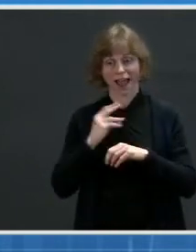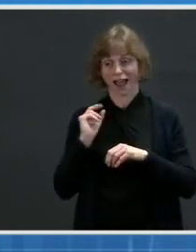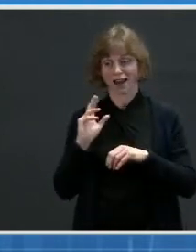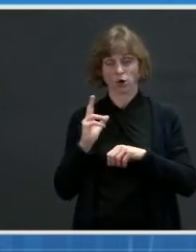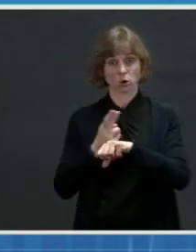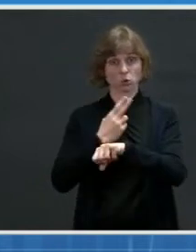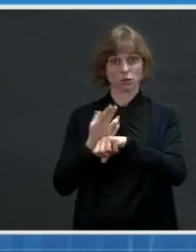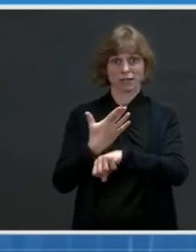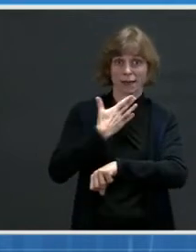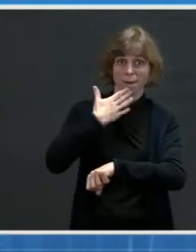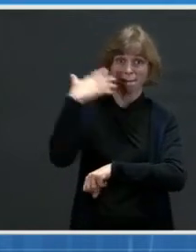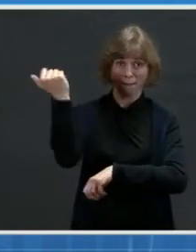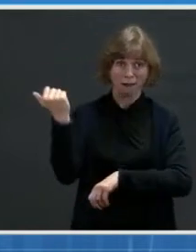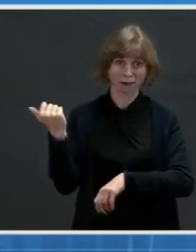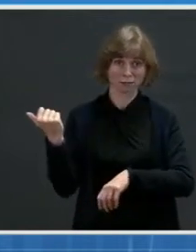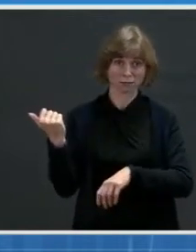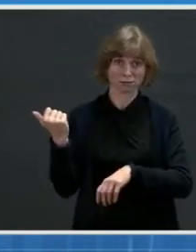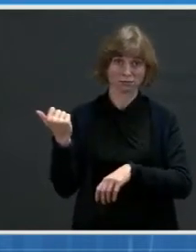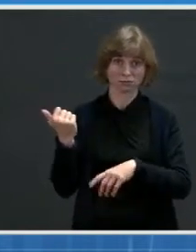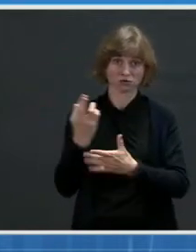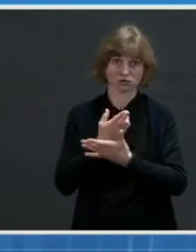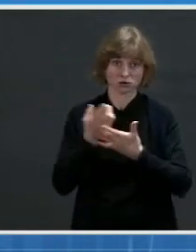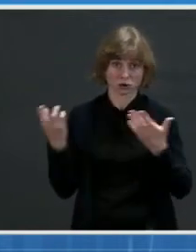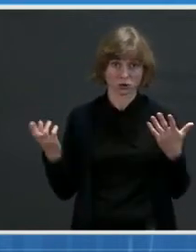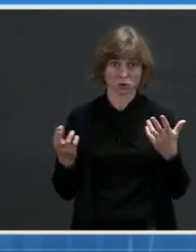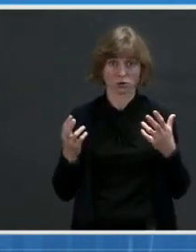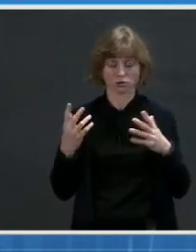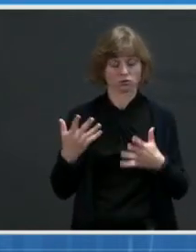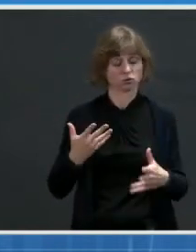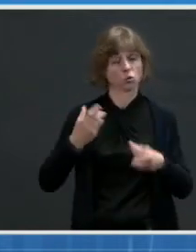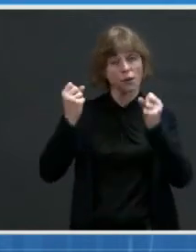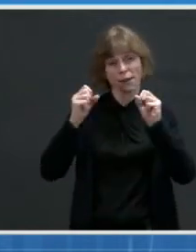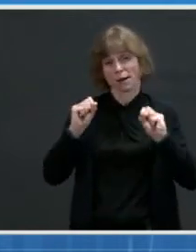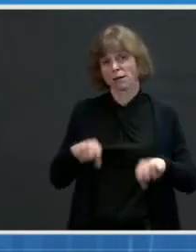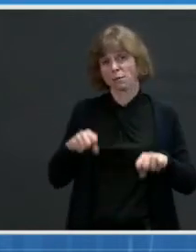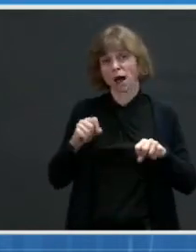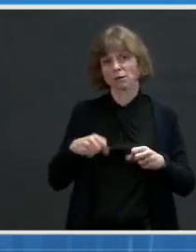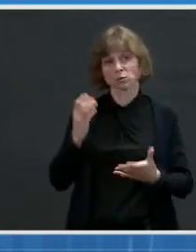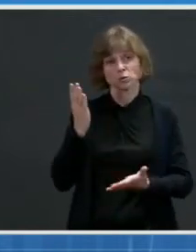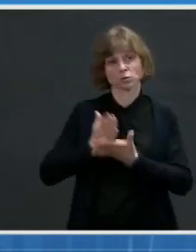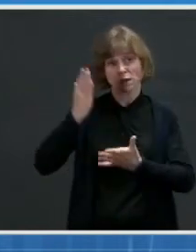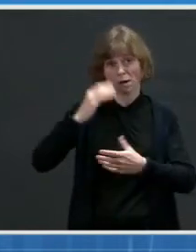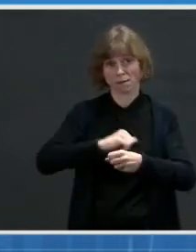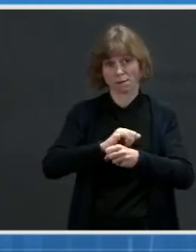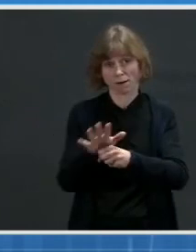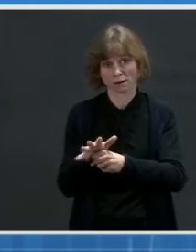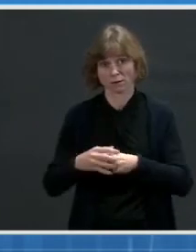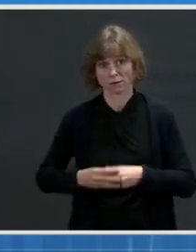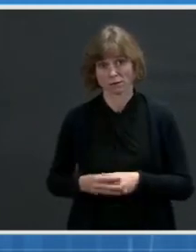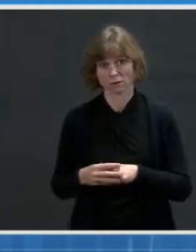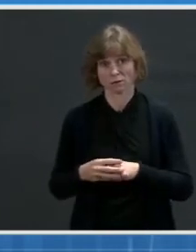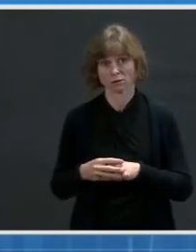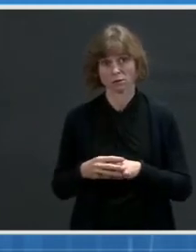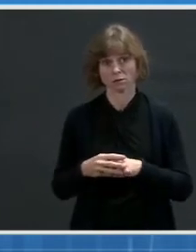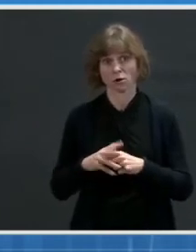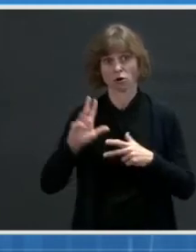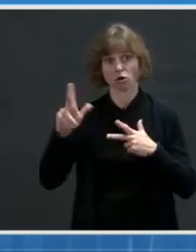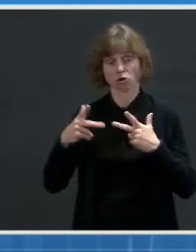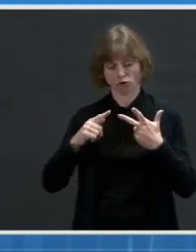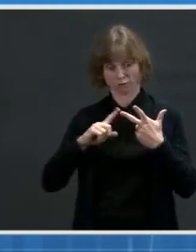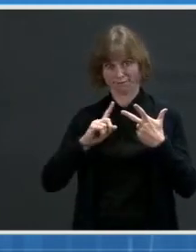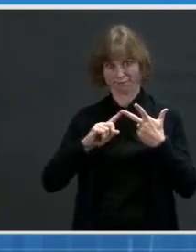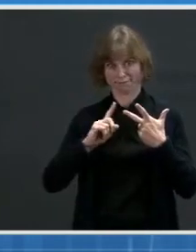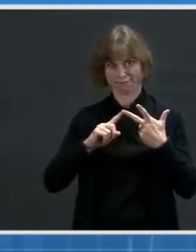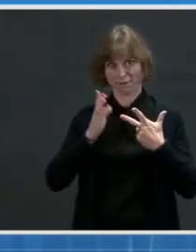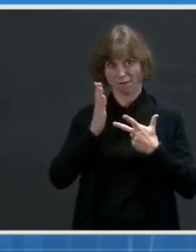resources outside of government to end this pandemic as quickly as possible. And our third phase,